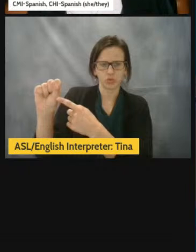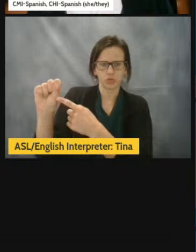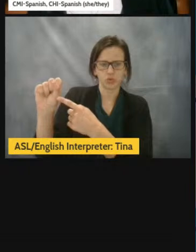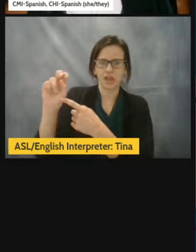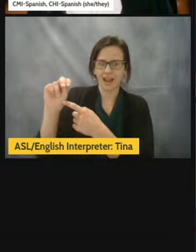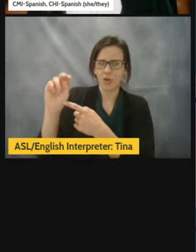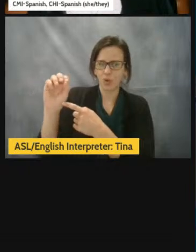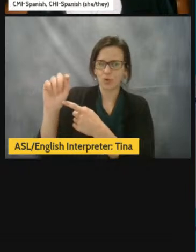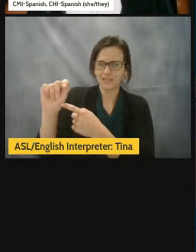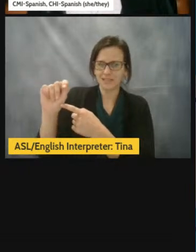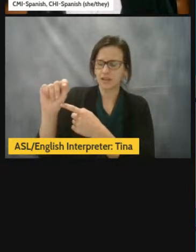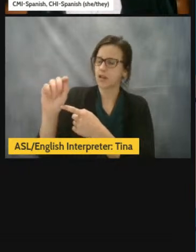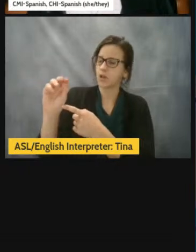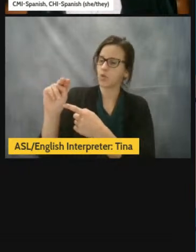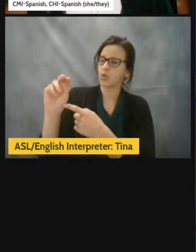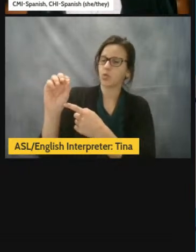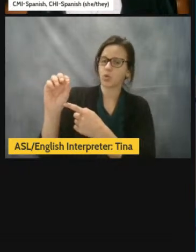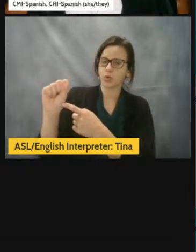N-O-S-O-T-R-O-S.